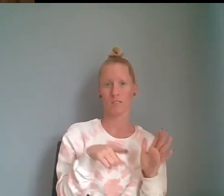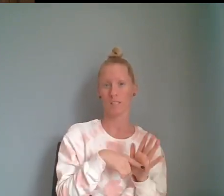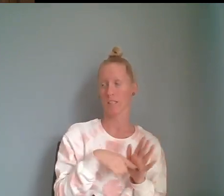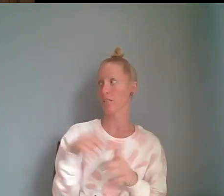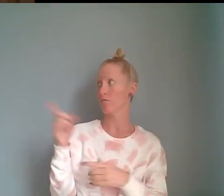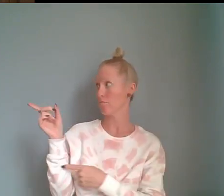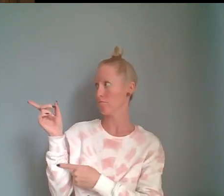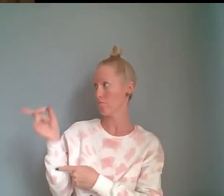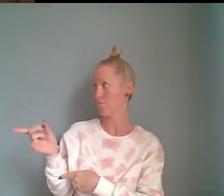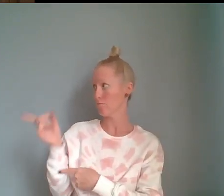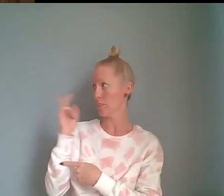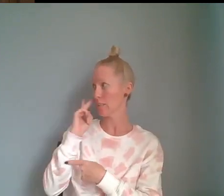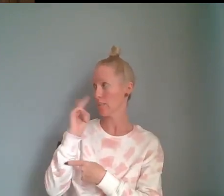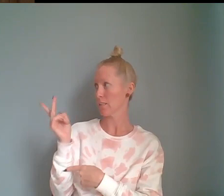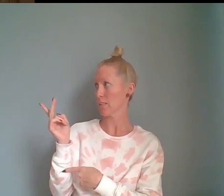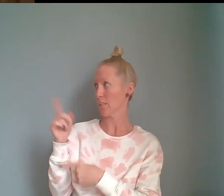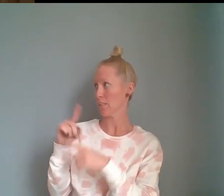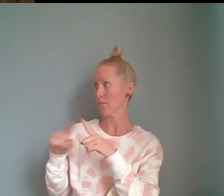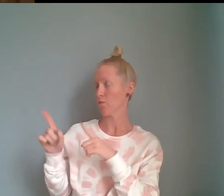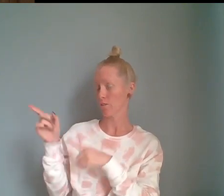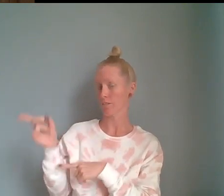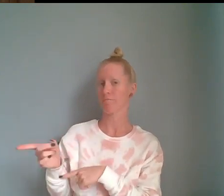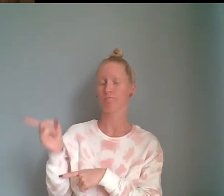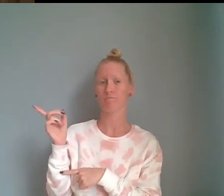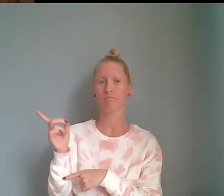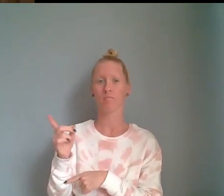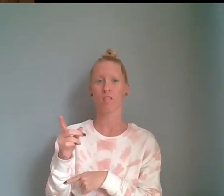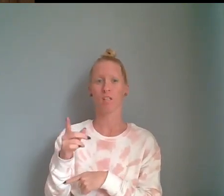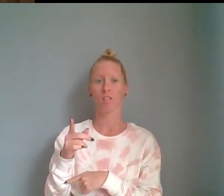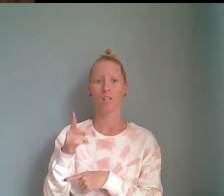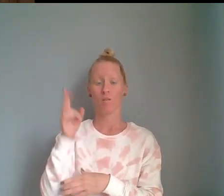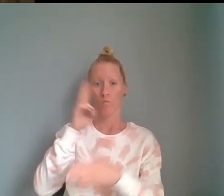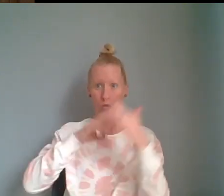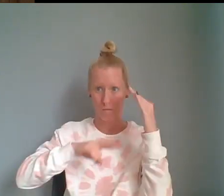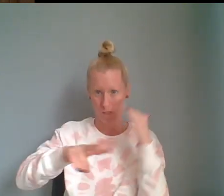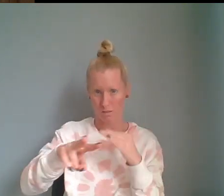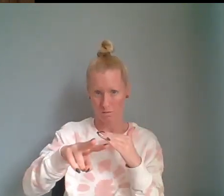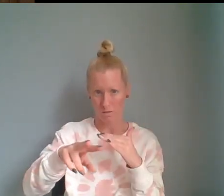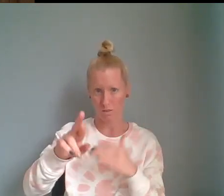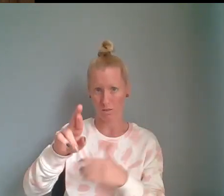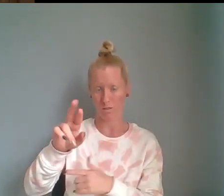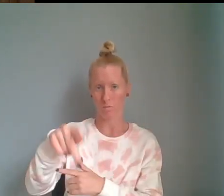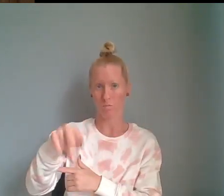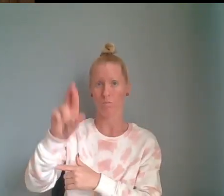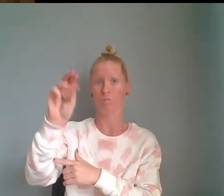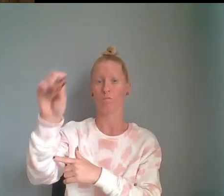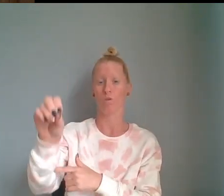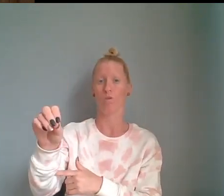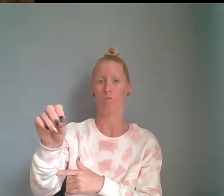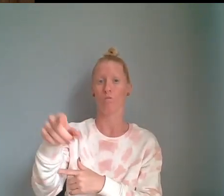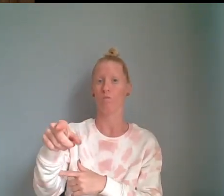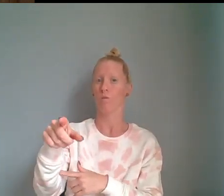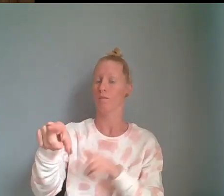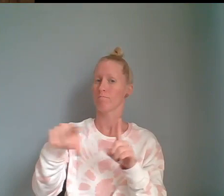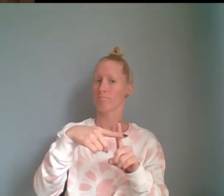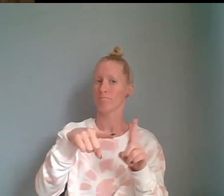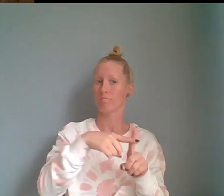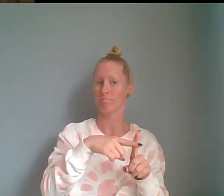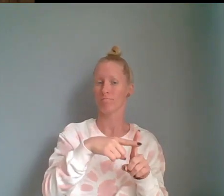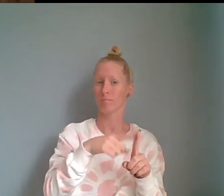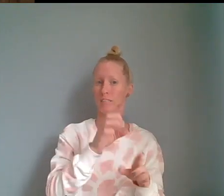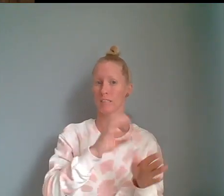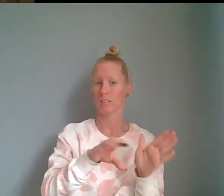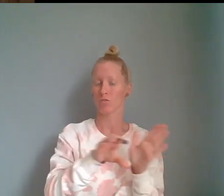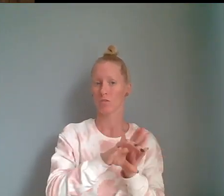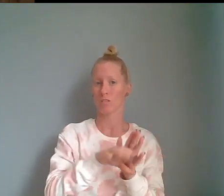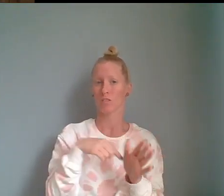quite a substantial difference between the two. So prospectively, these cognitive characteristics seem to predict your risk